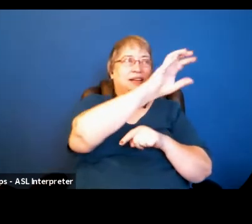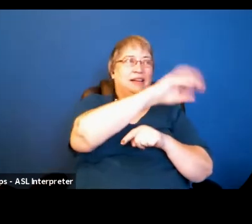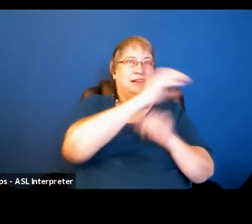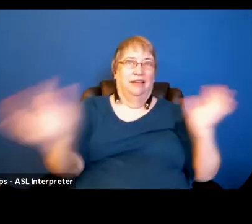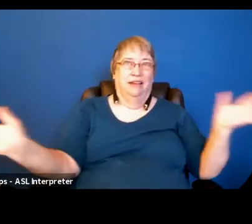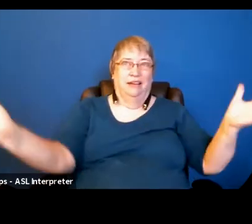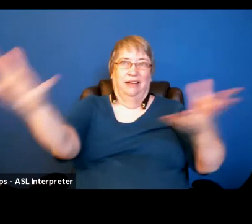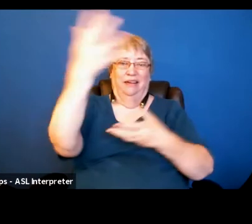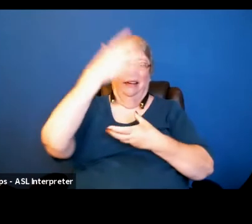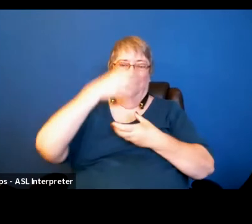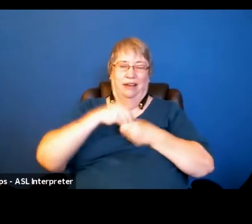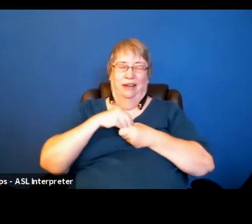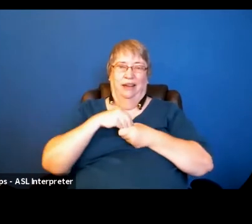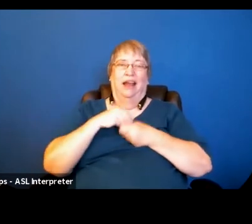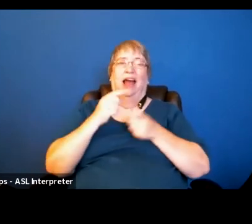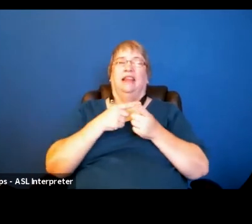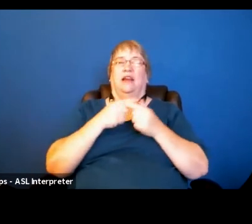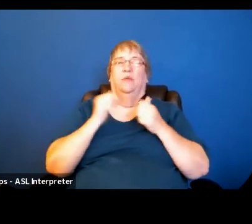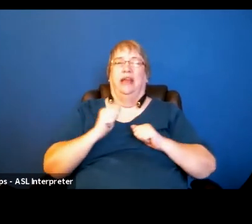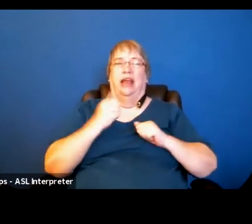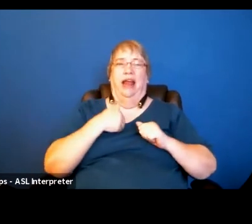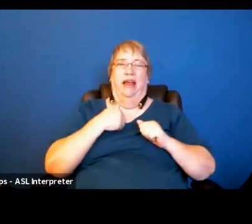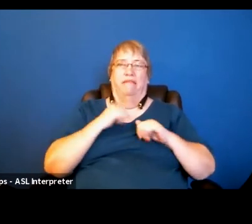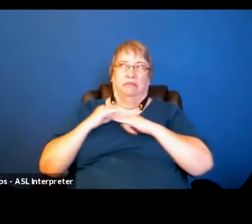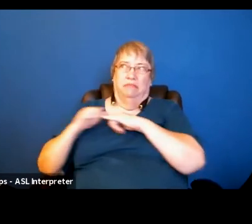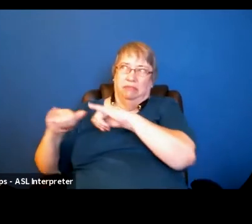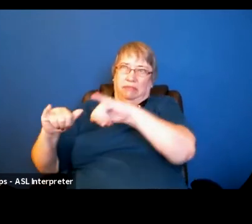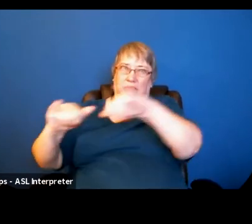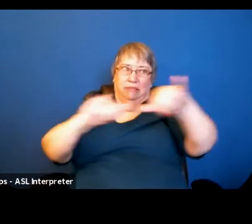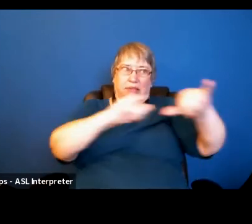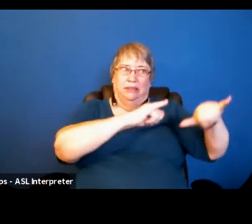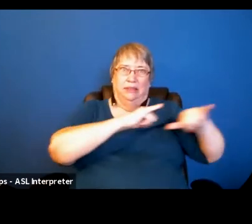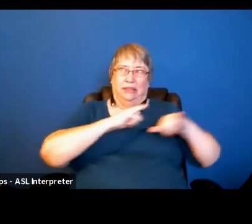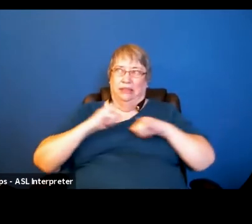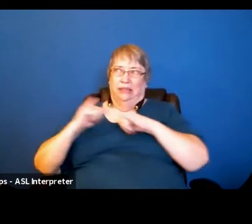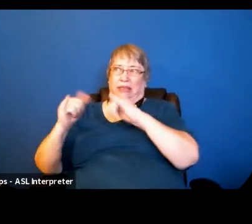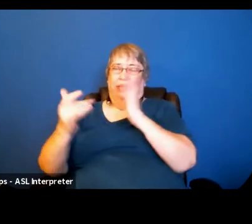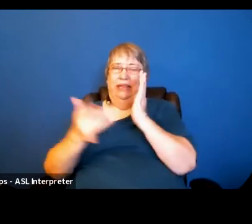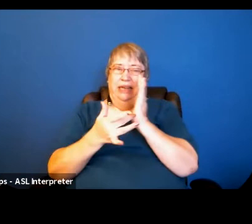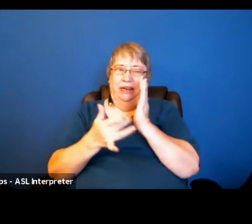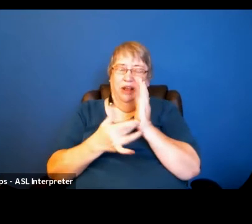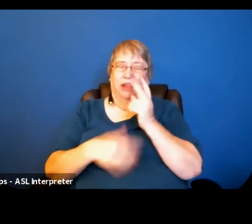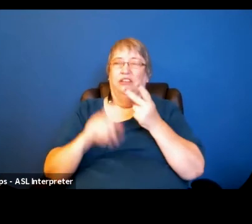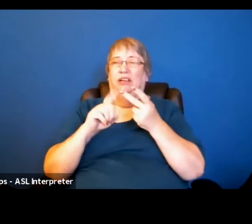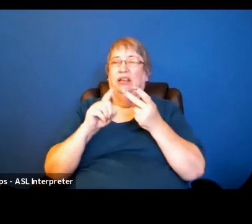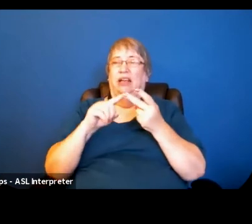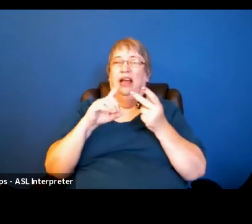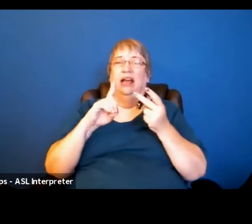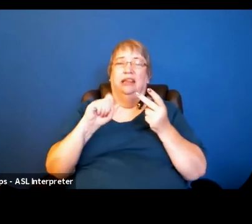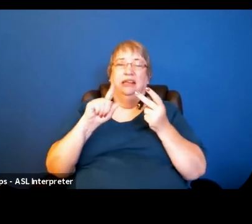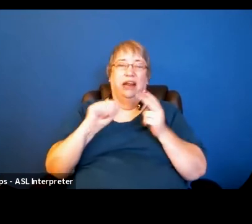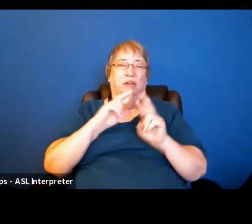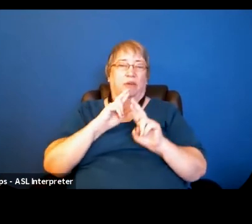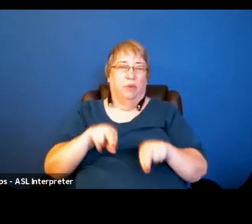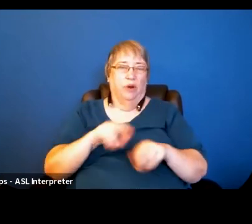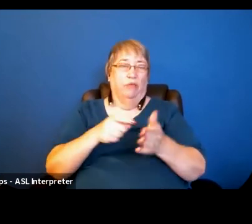health approach by building out and aligning all of our technology and data reporting requirements. And